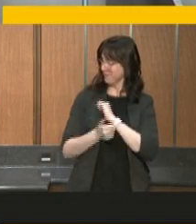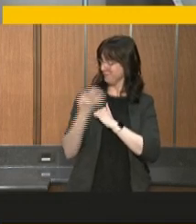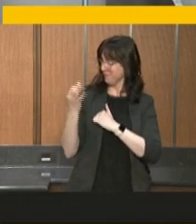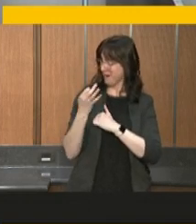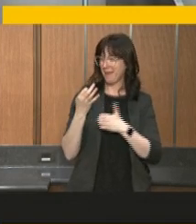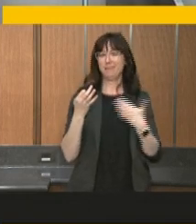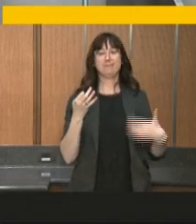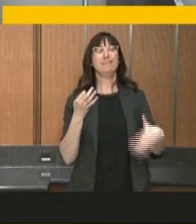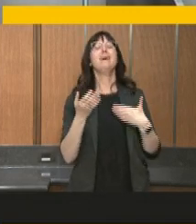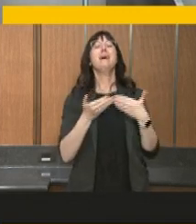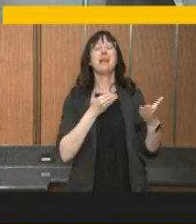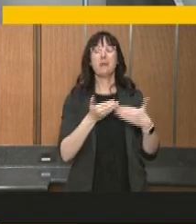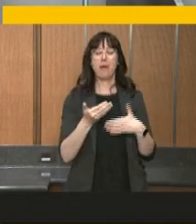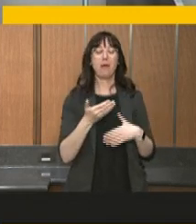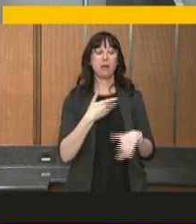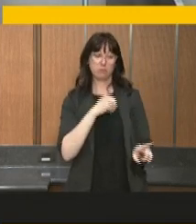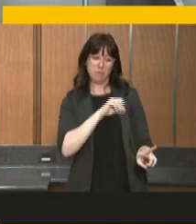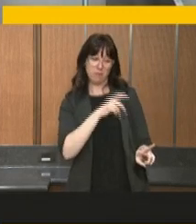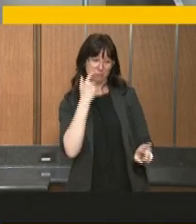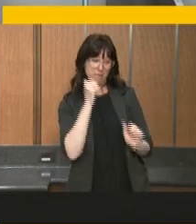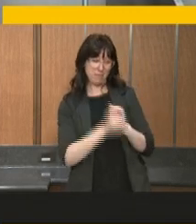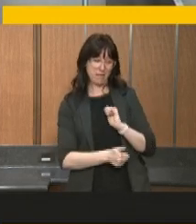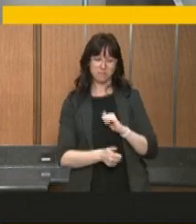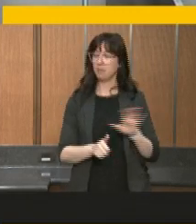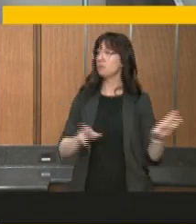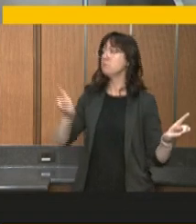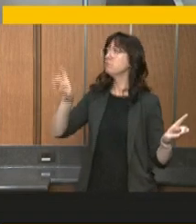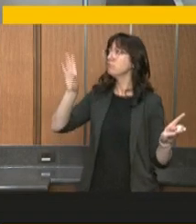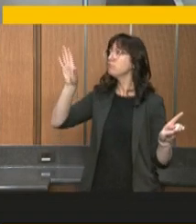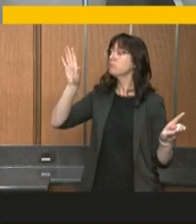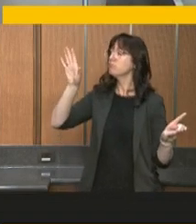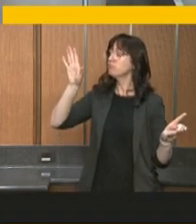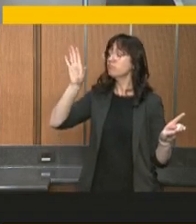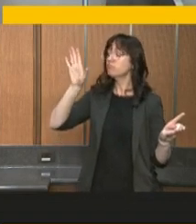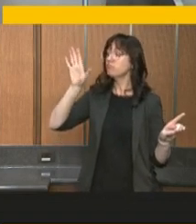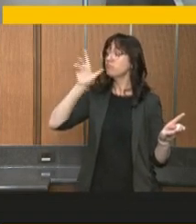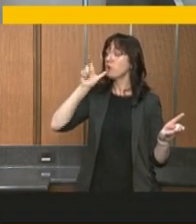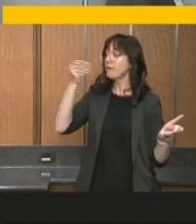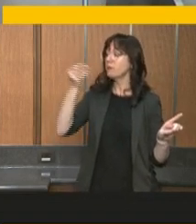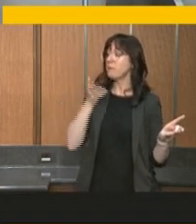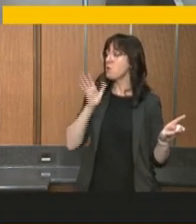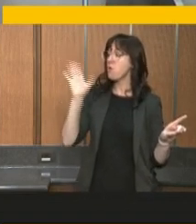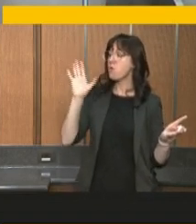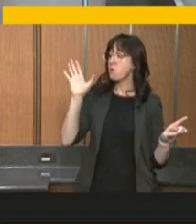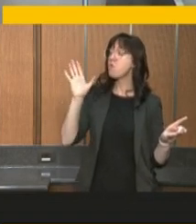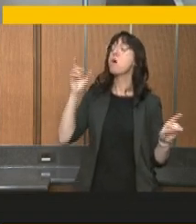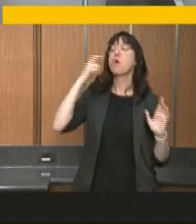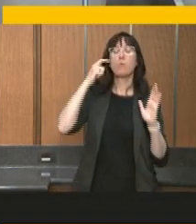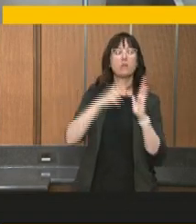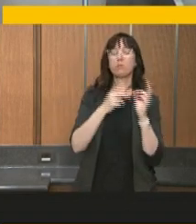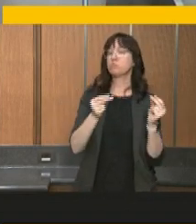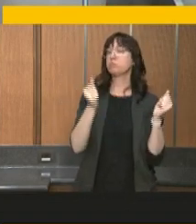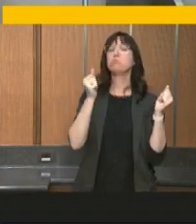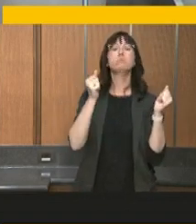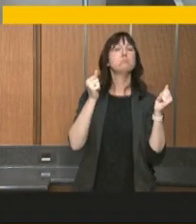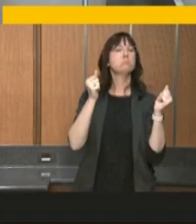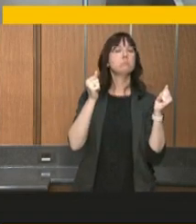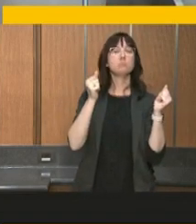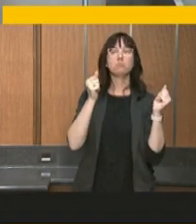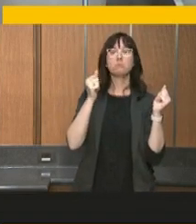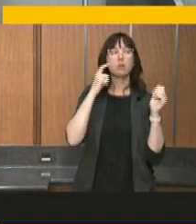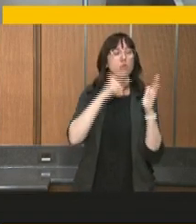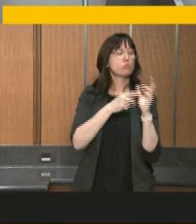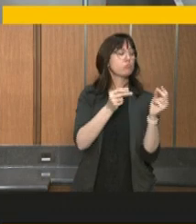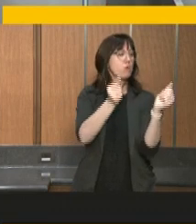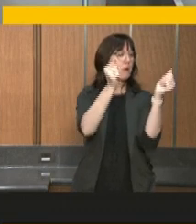I mentioned it to him, and he said, you didn't need to mention it to me, Chrystia. We noticed it right away. It's very important to